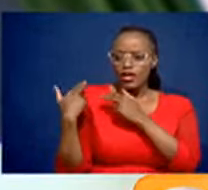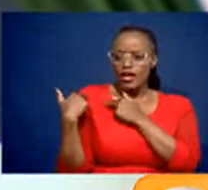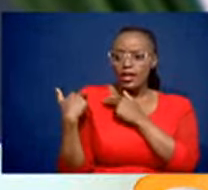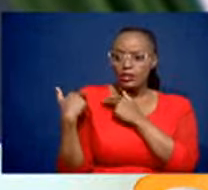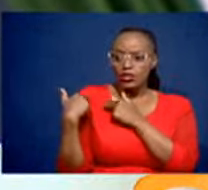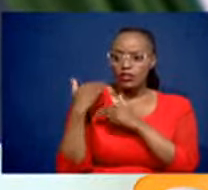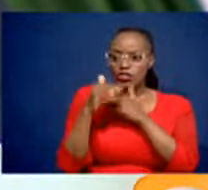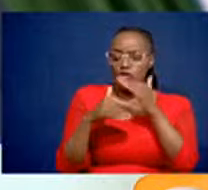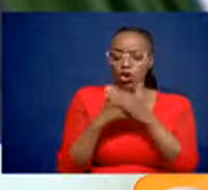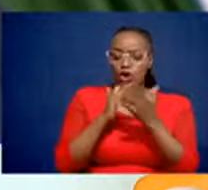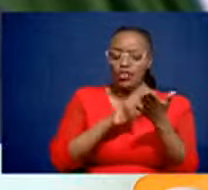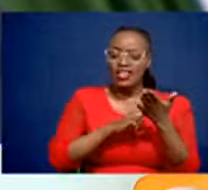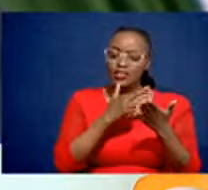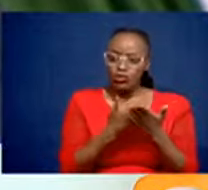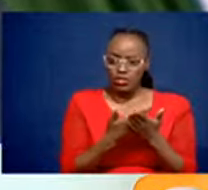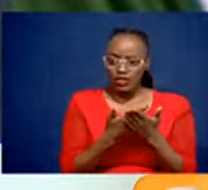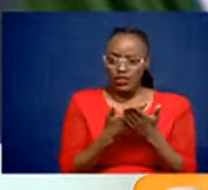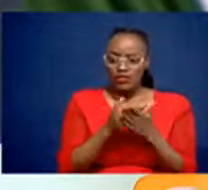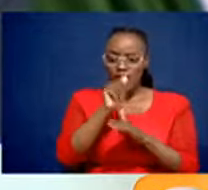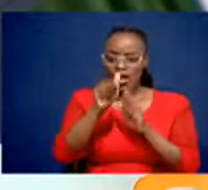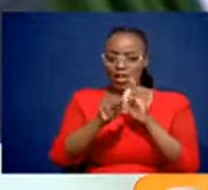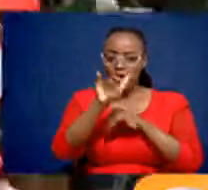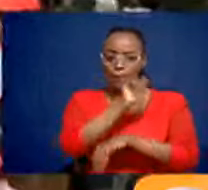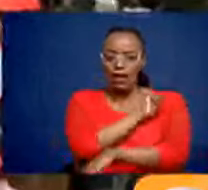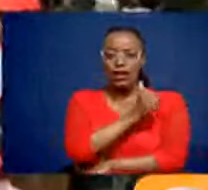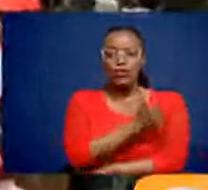for all resources under their authority.